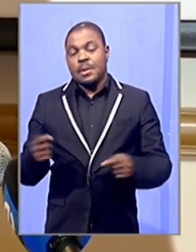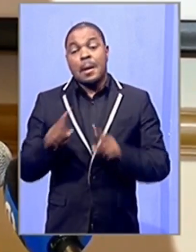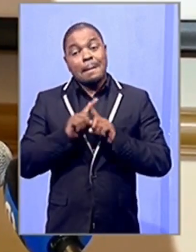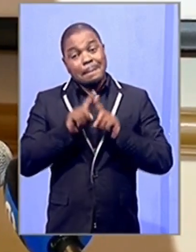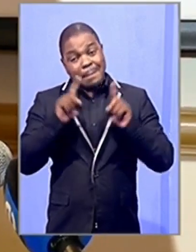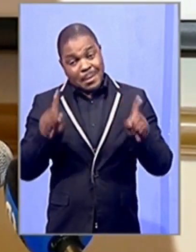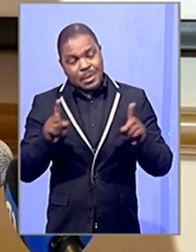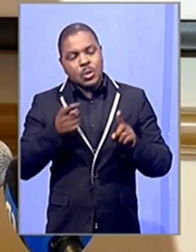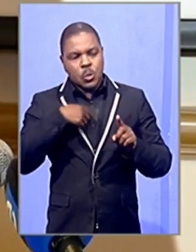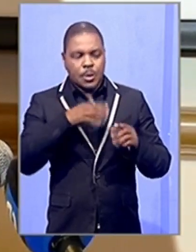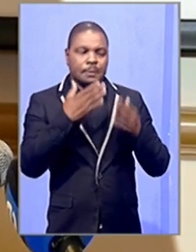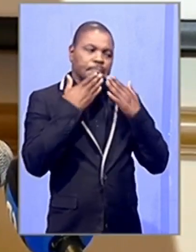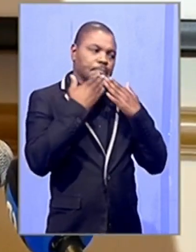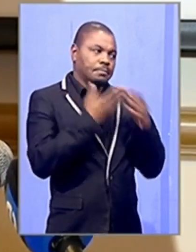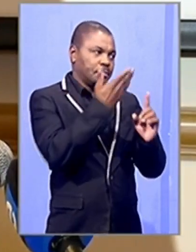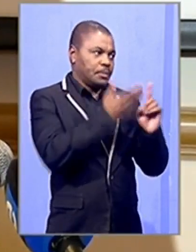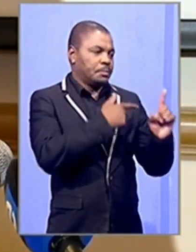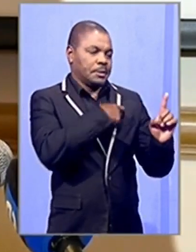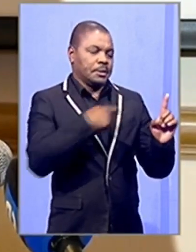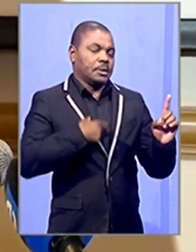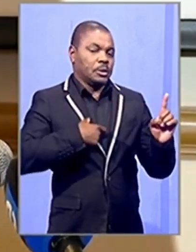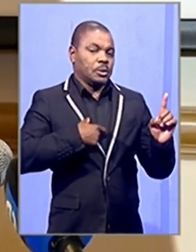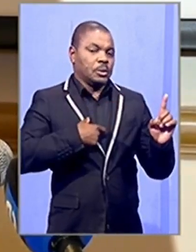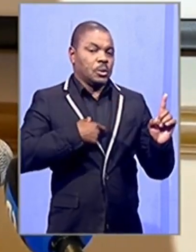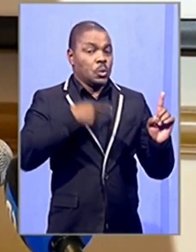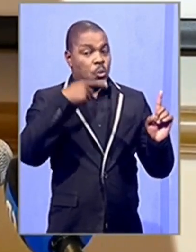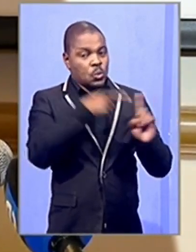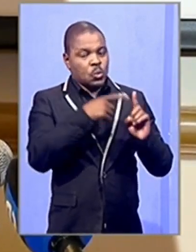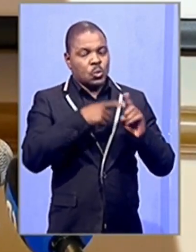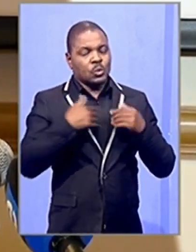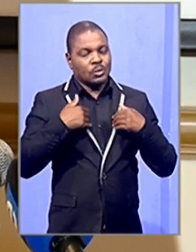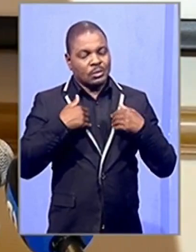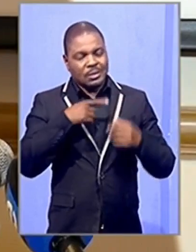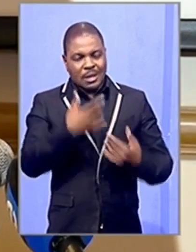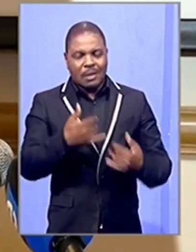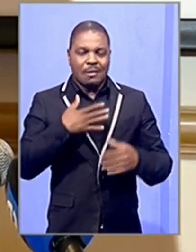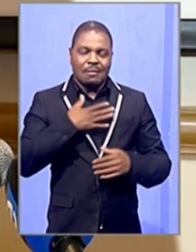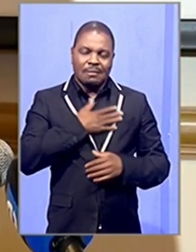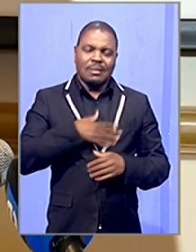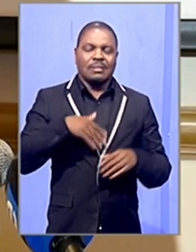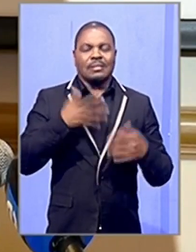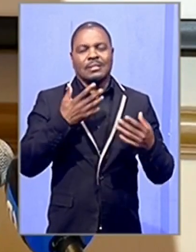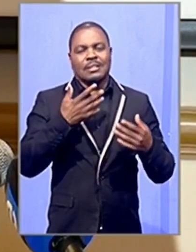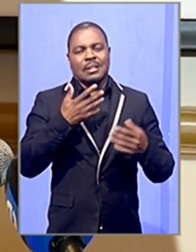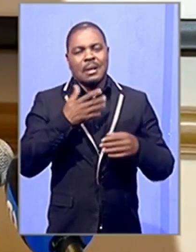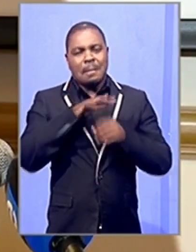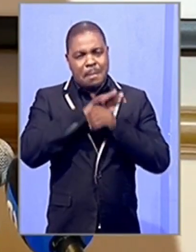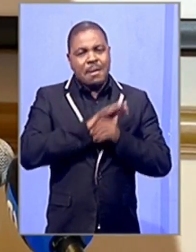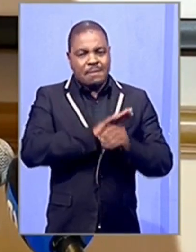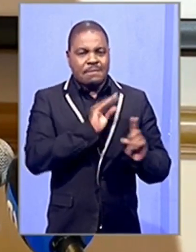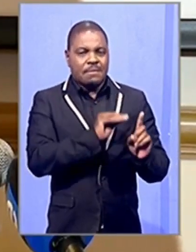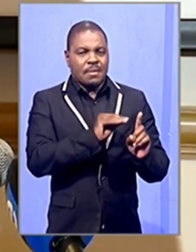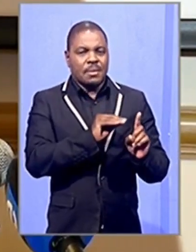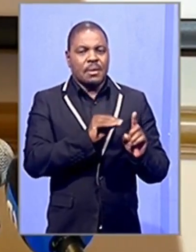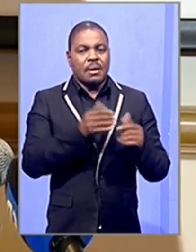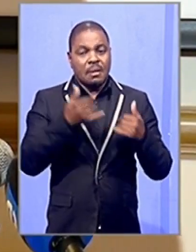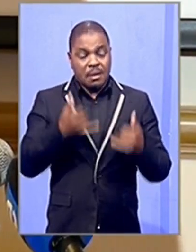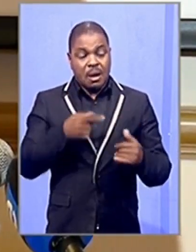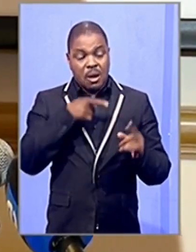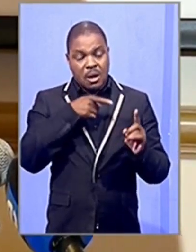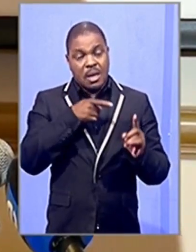But we are thankful that the president is beginning to feel the pinch. It is going to